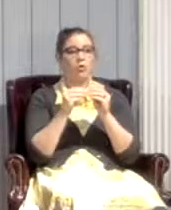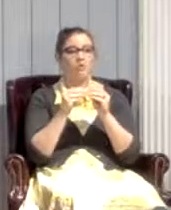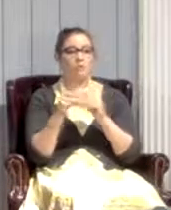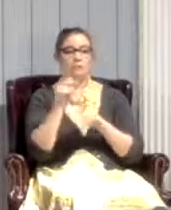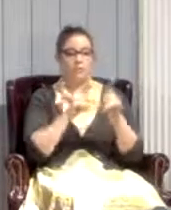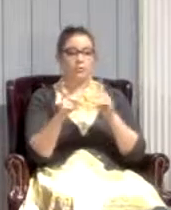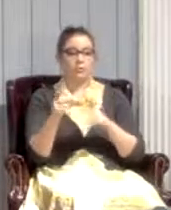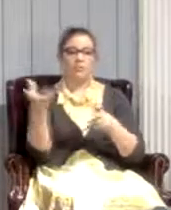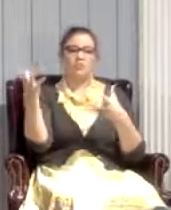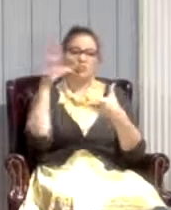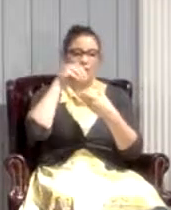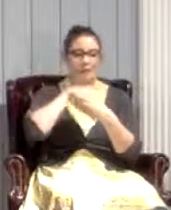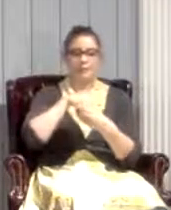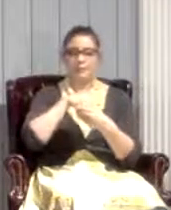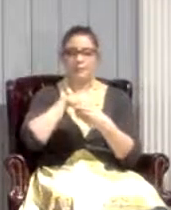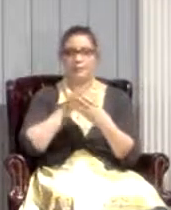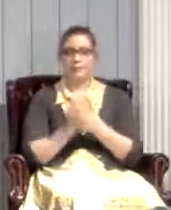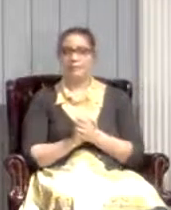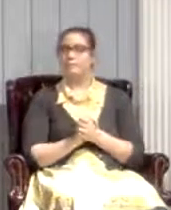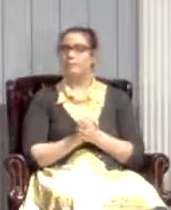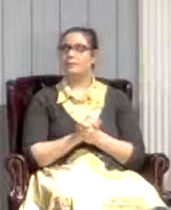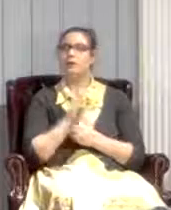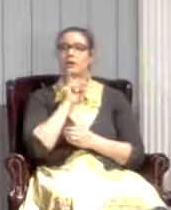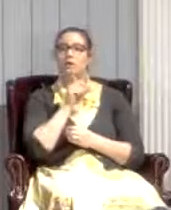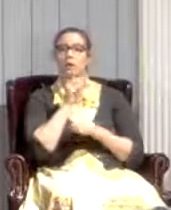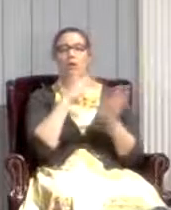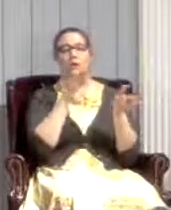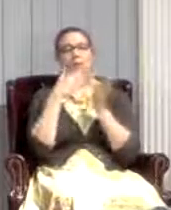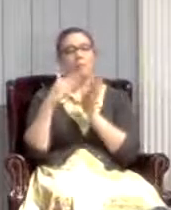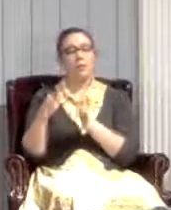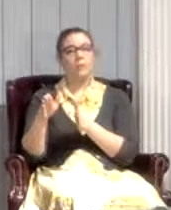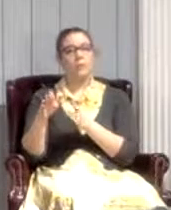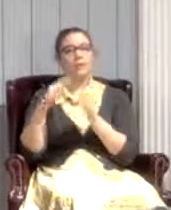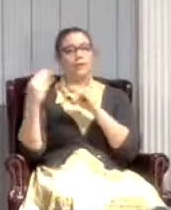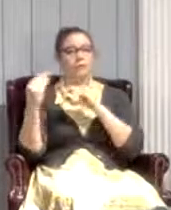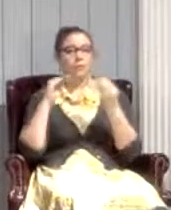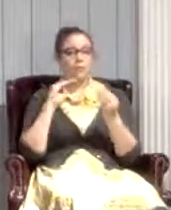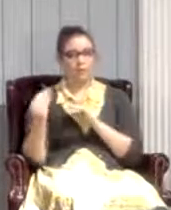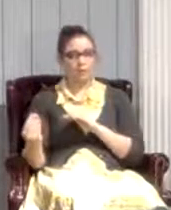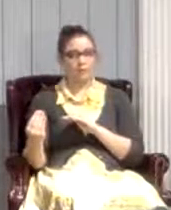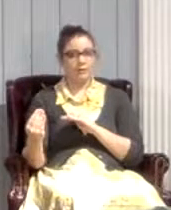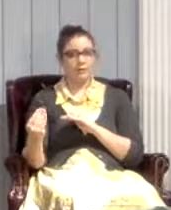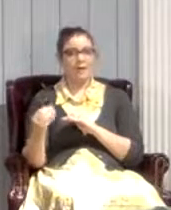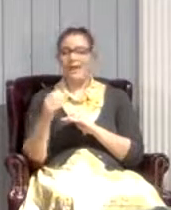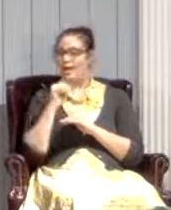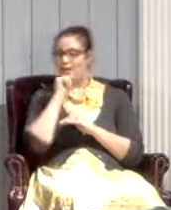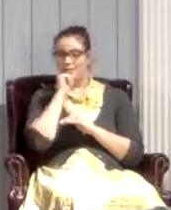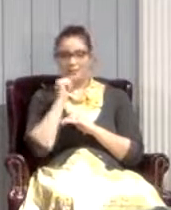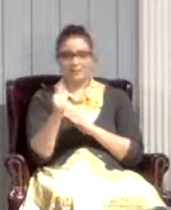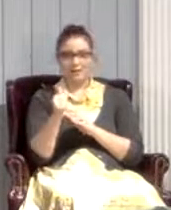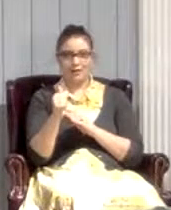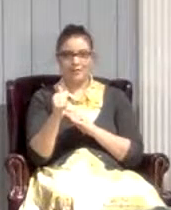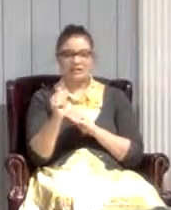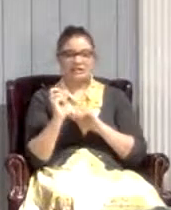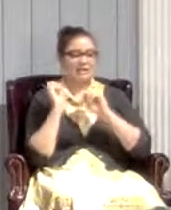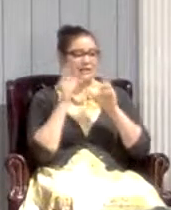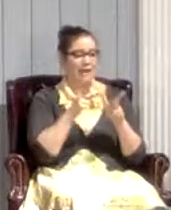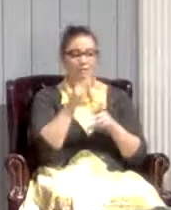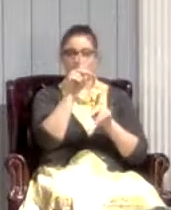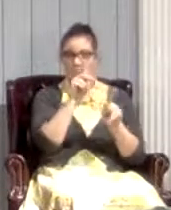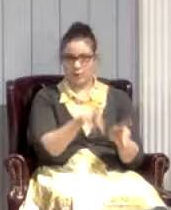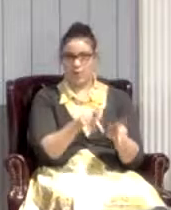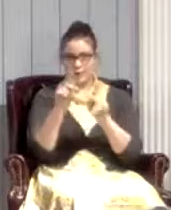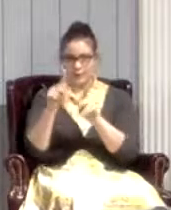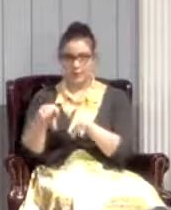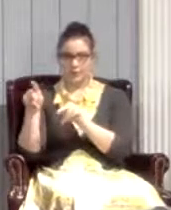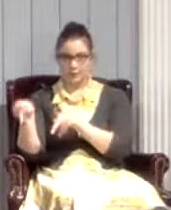so remember this, the purpose of the warfare is not to cast down persons, it's